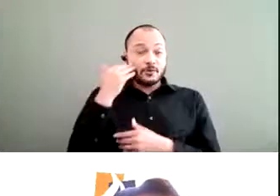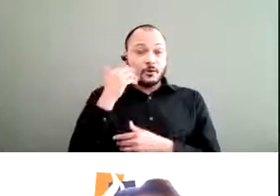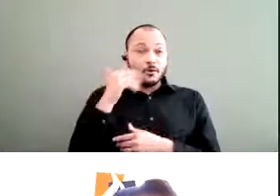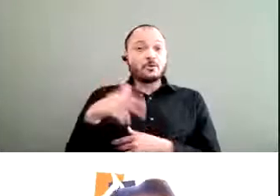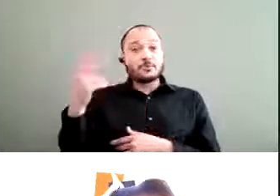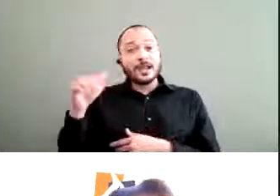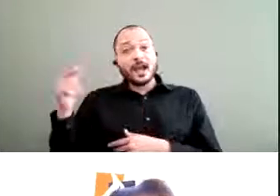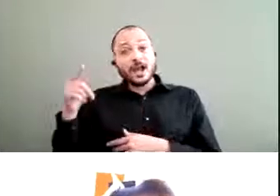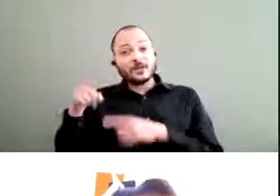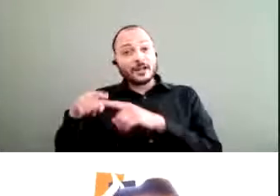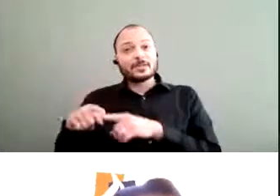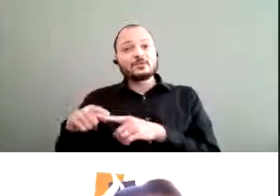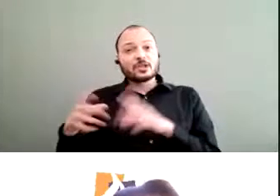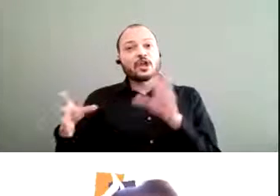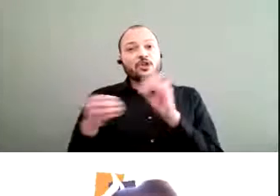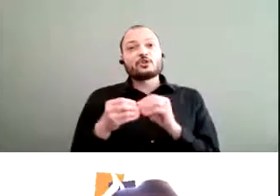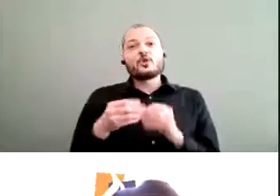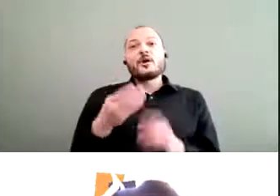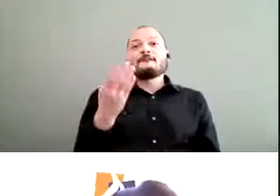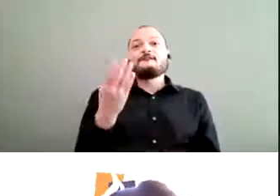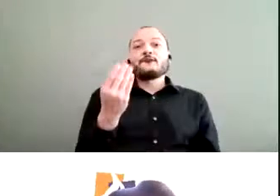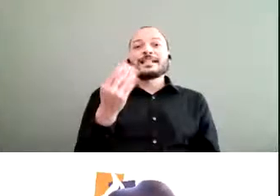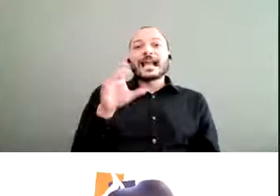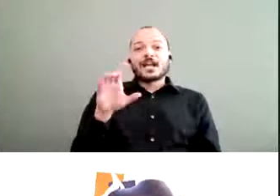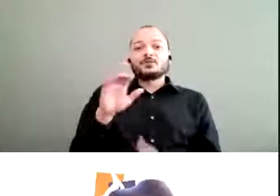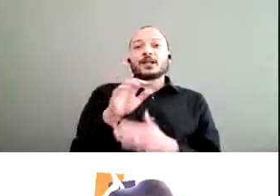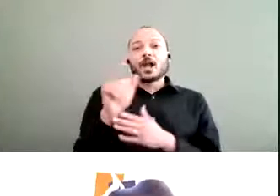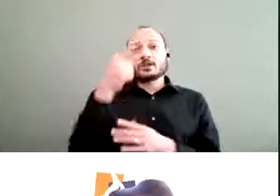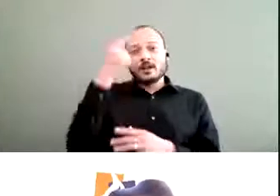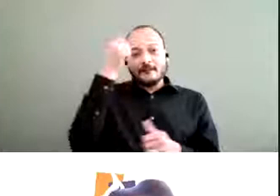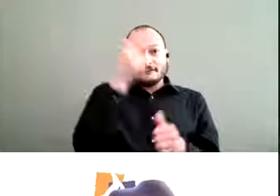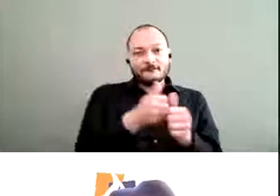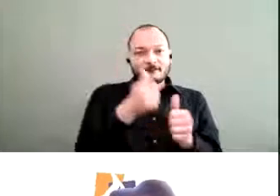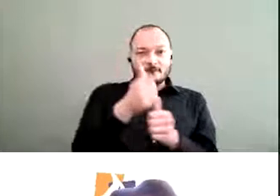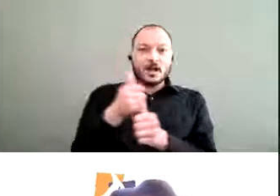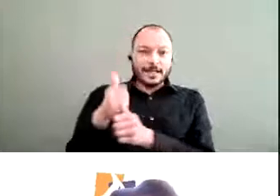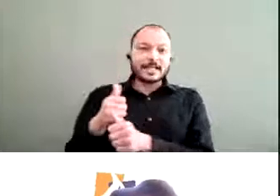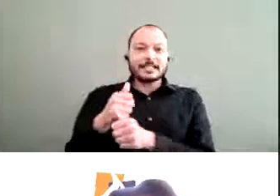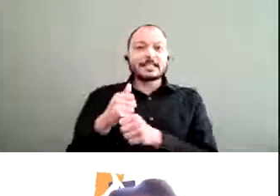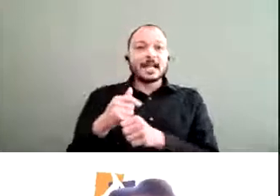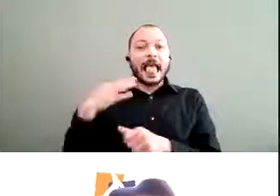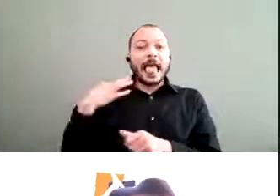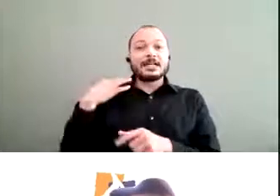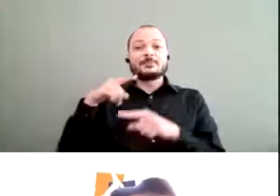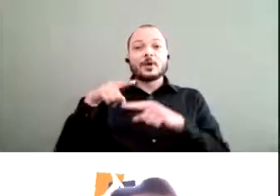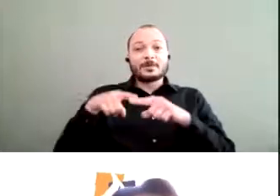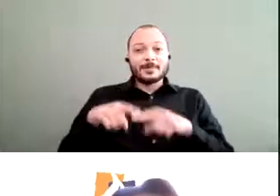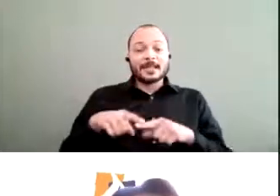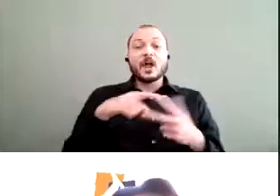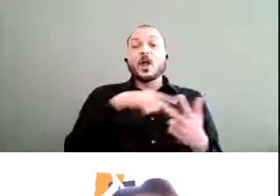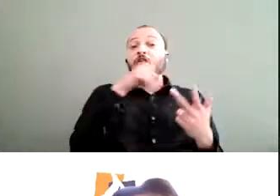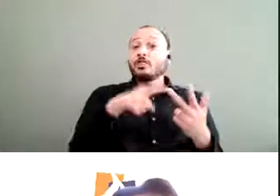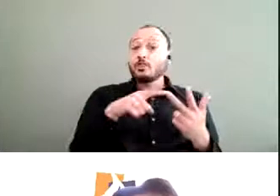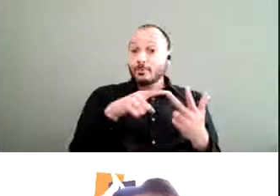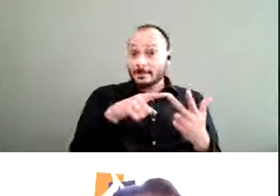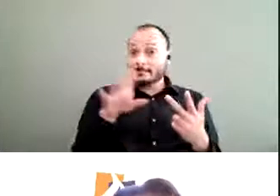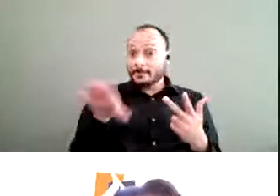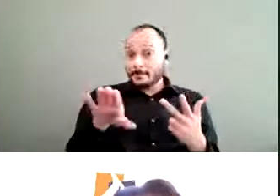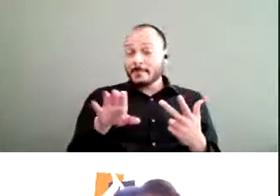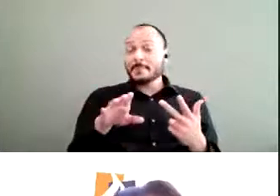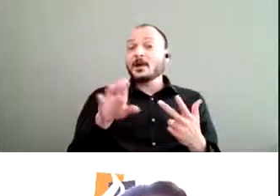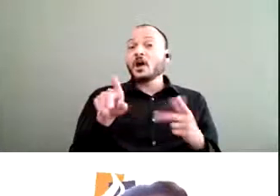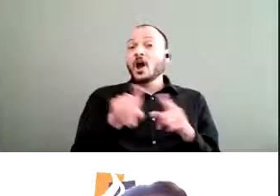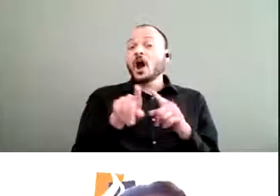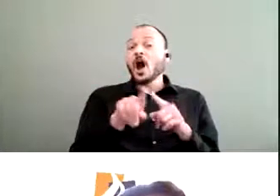was $1,400 per eligible dependent under round three. And also